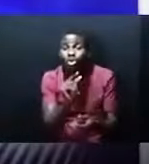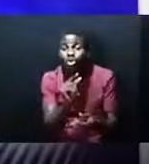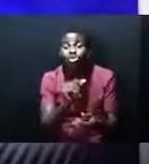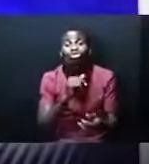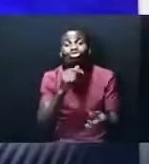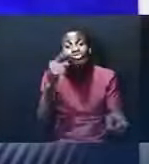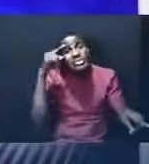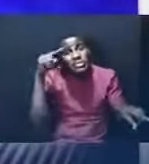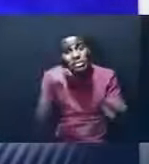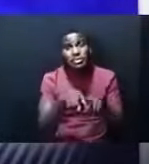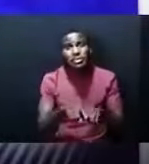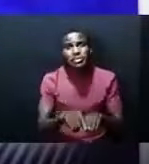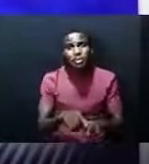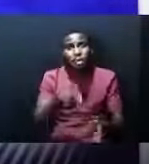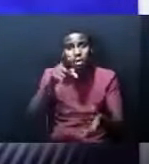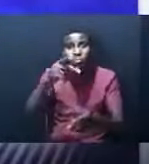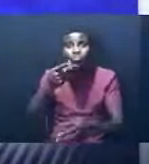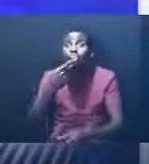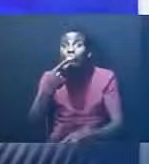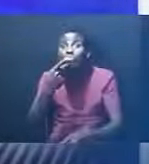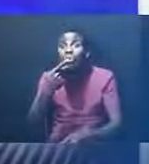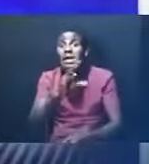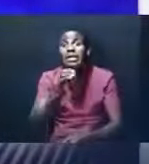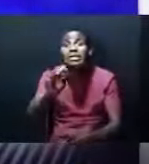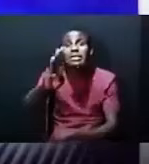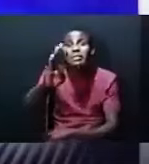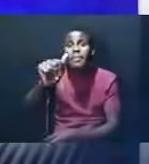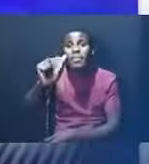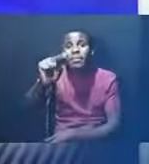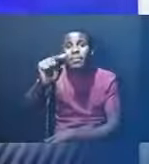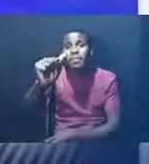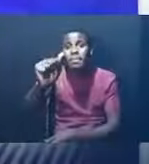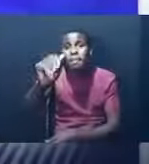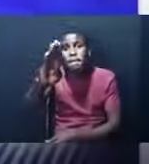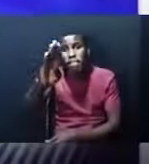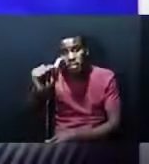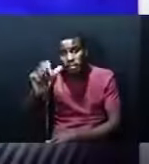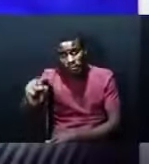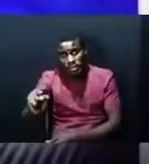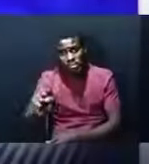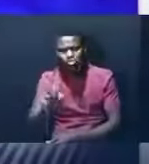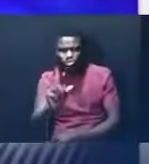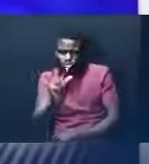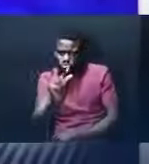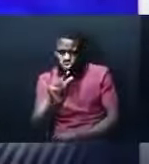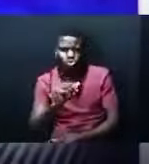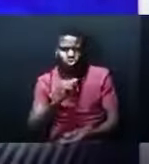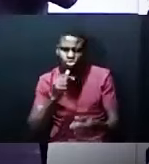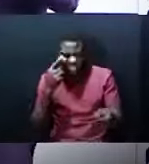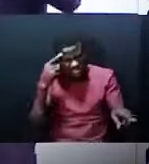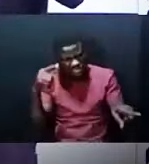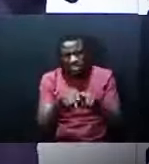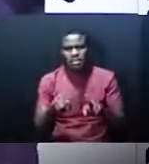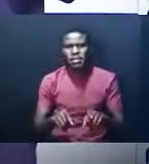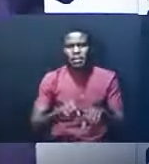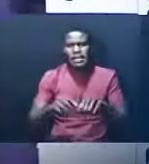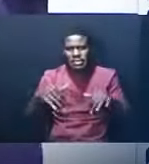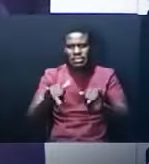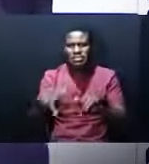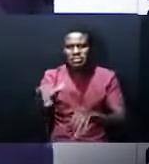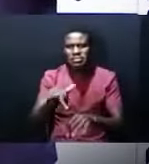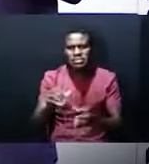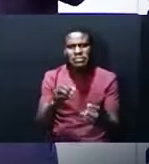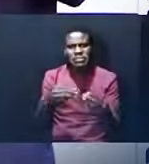Even Paul and Barnabas, there was a sharp disagreement, yet they could still manage the mission. Paulo and